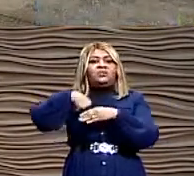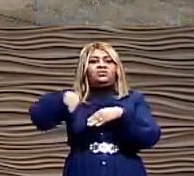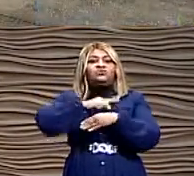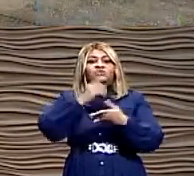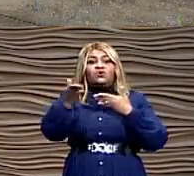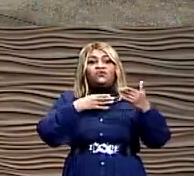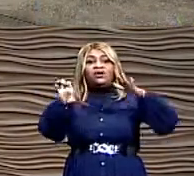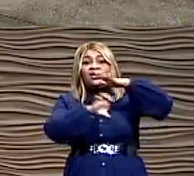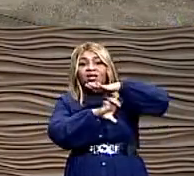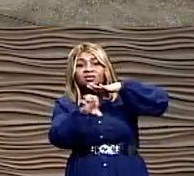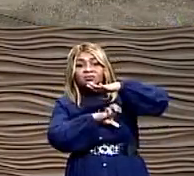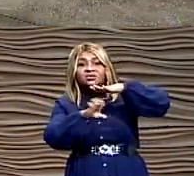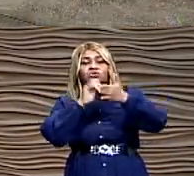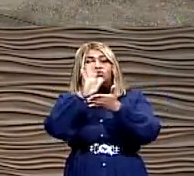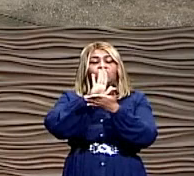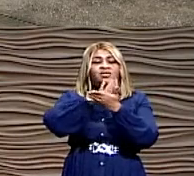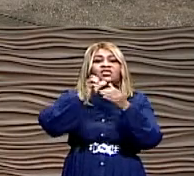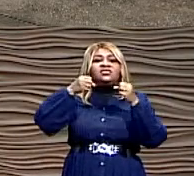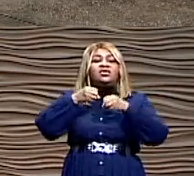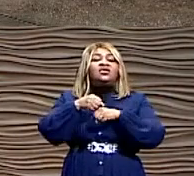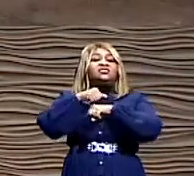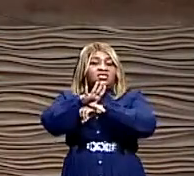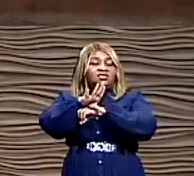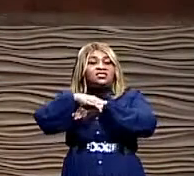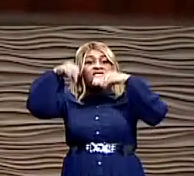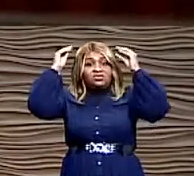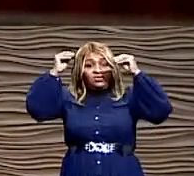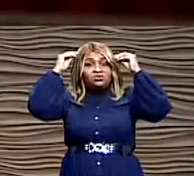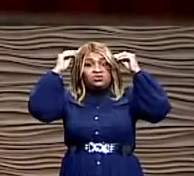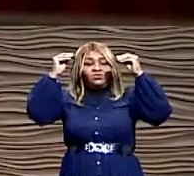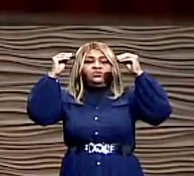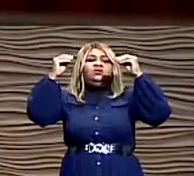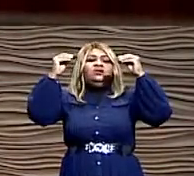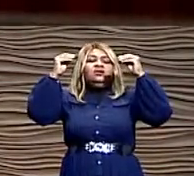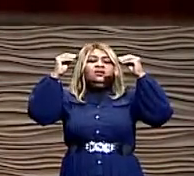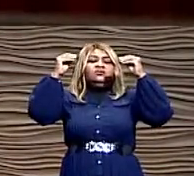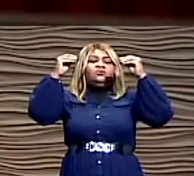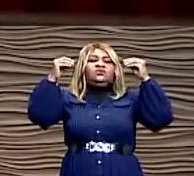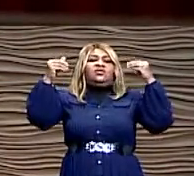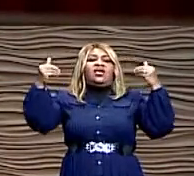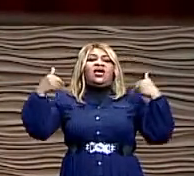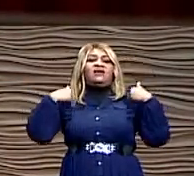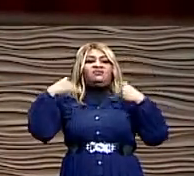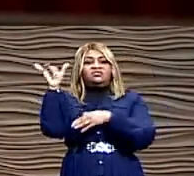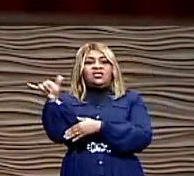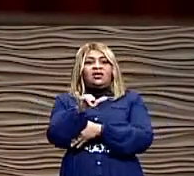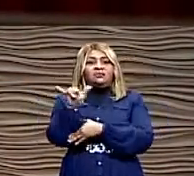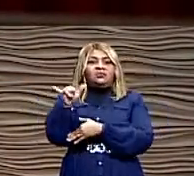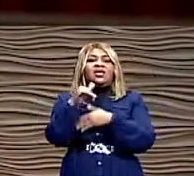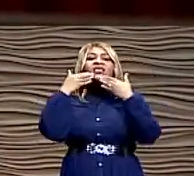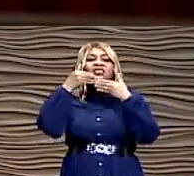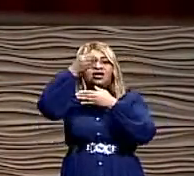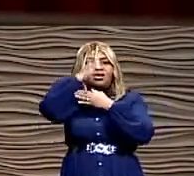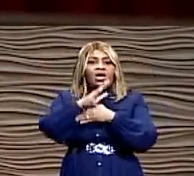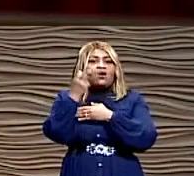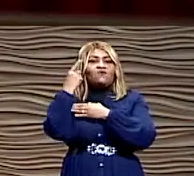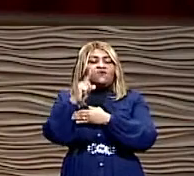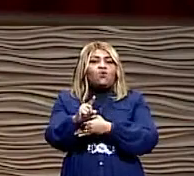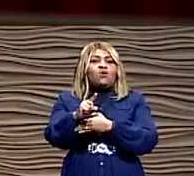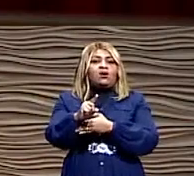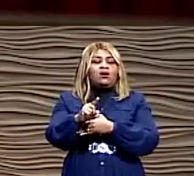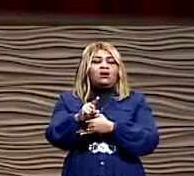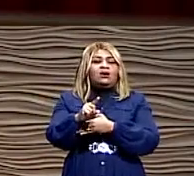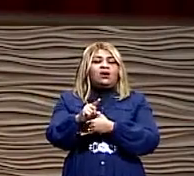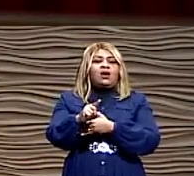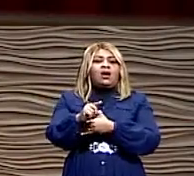us. They sent their teachers over so we can make sure that they had as well. And so we want to thank God for our mayor,